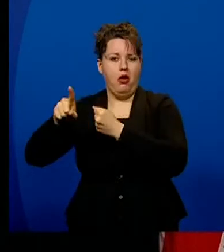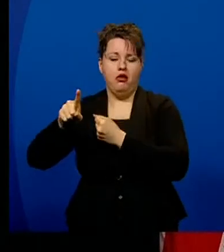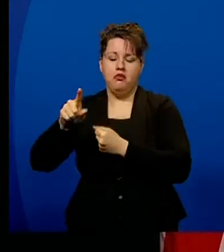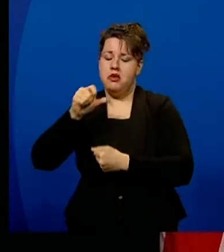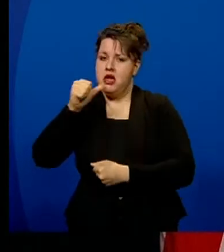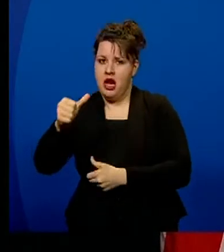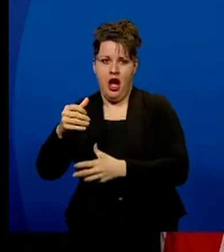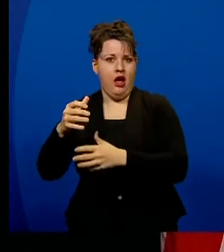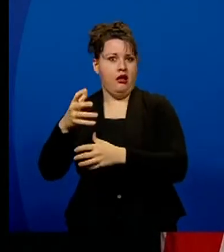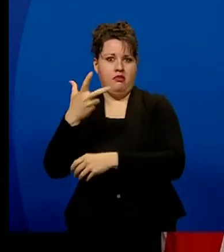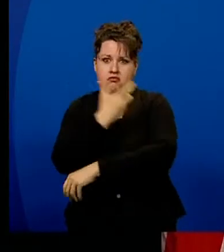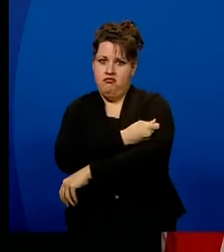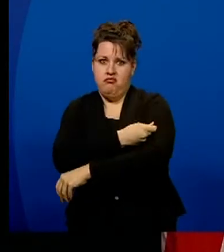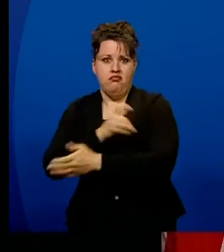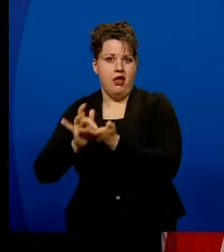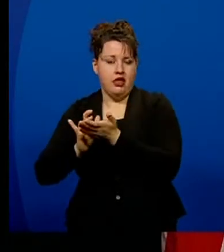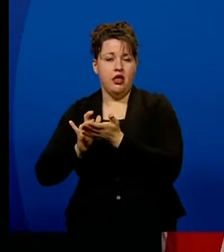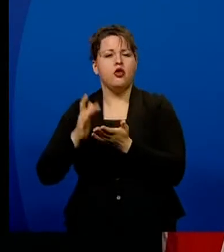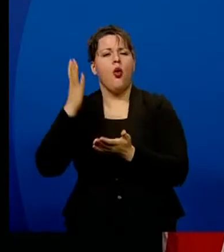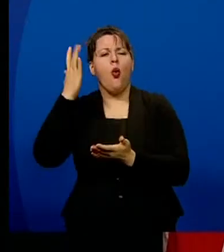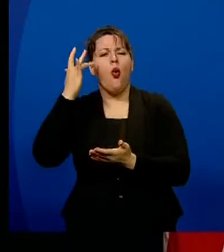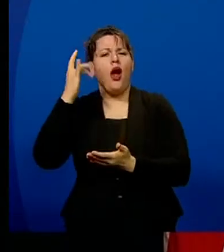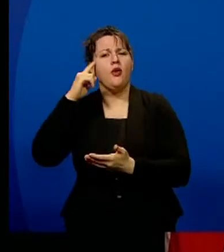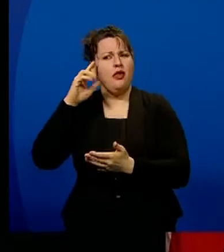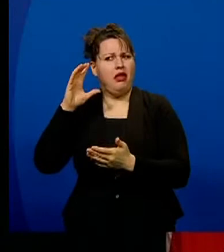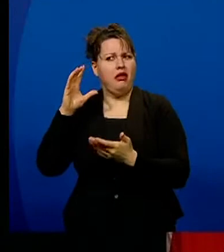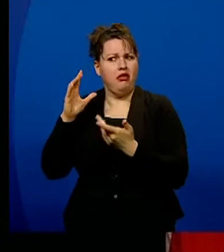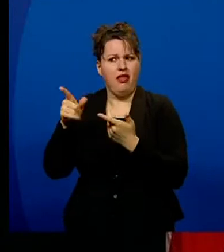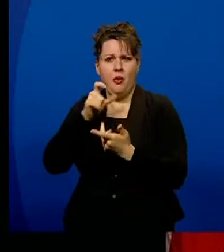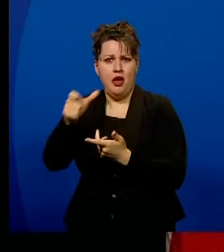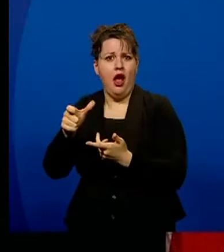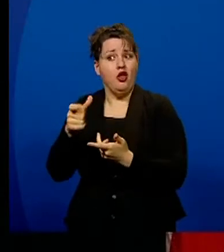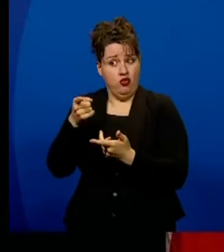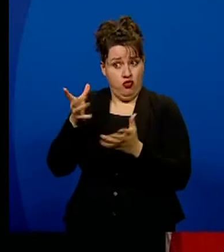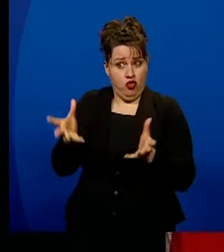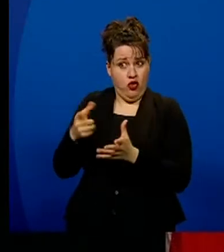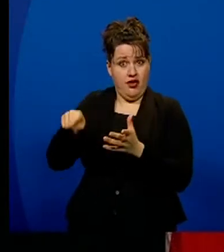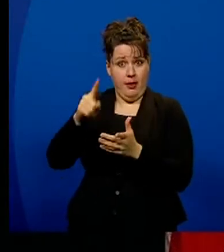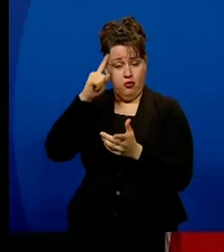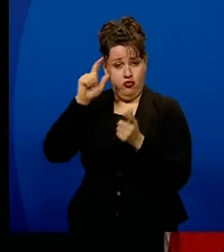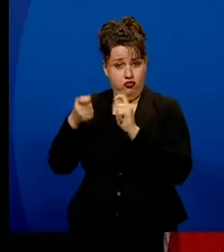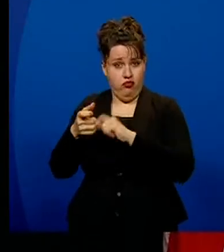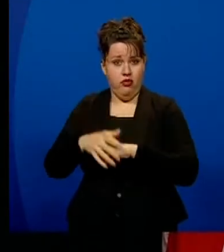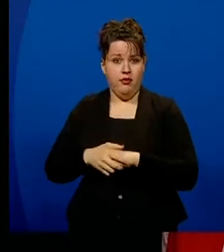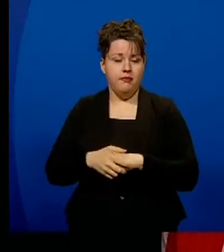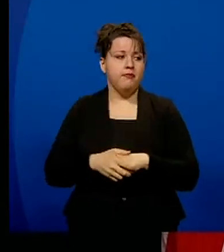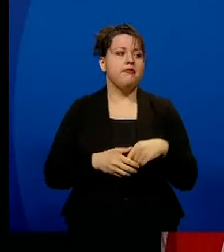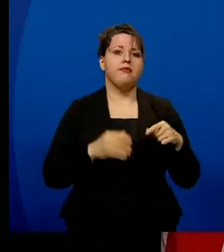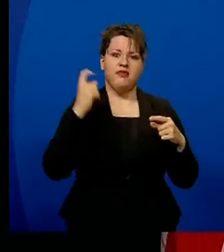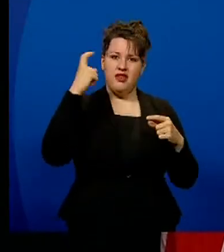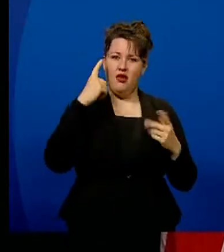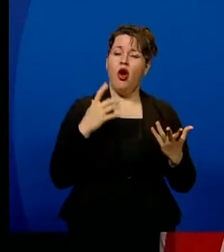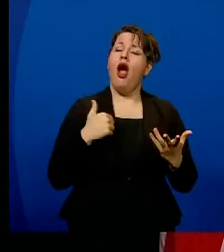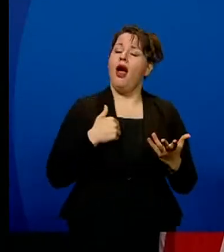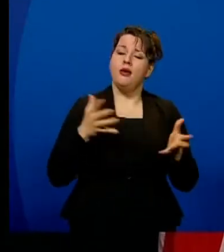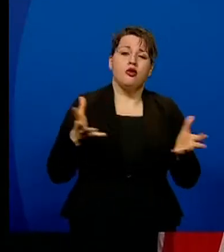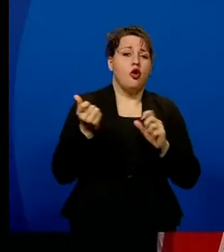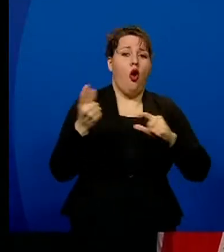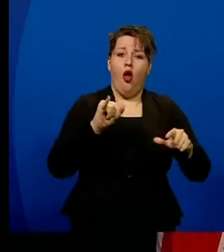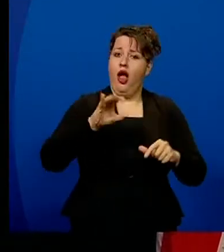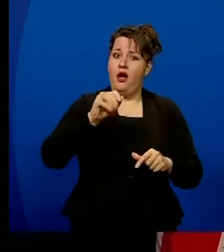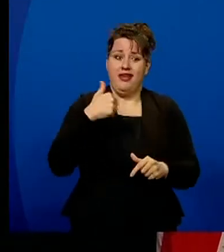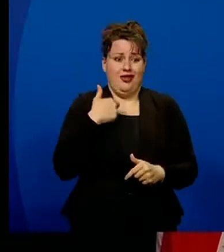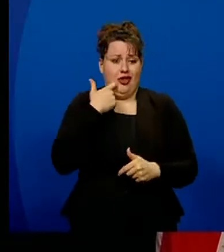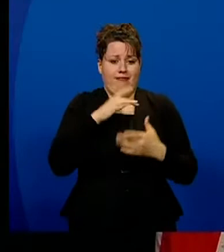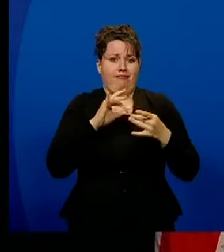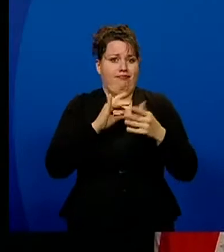you think that is, and would you encourage them to change their mind? Well, I'm encouraging all Iowans to do it. As I just indicated in my